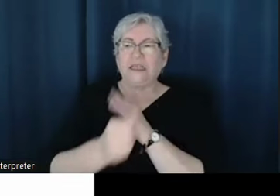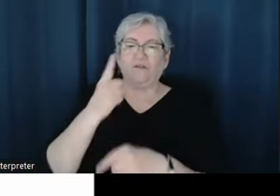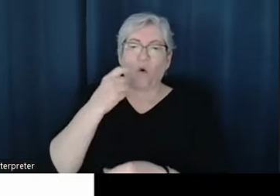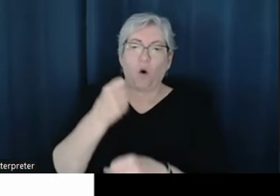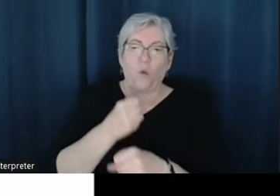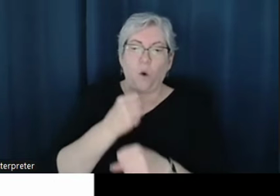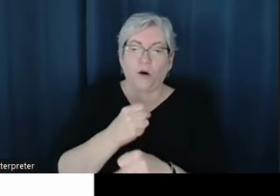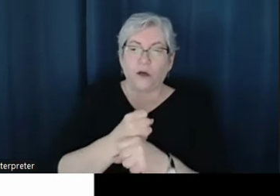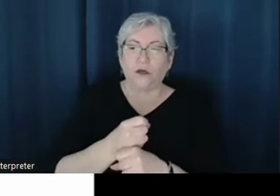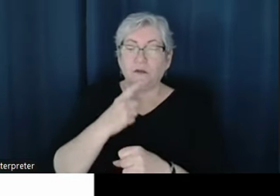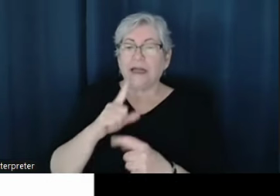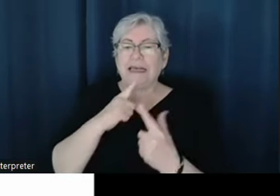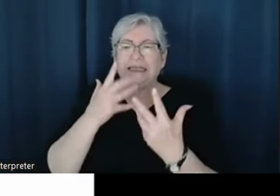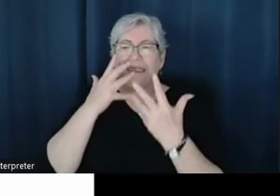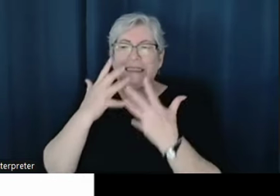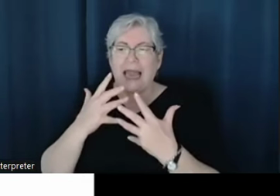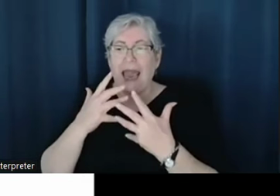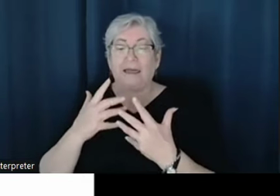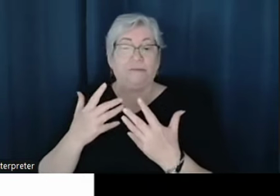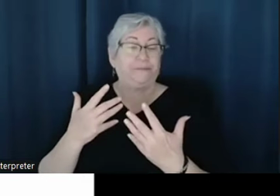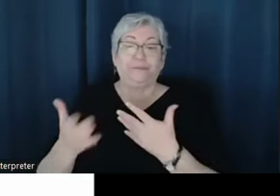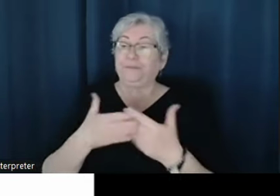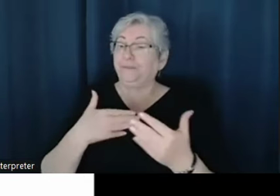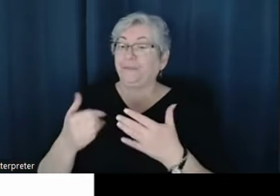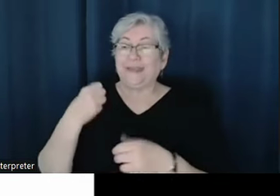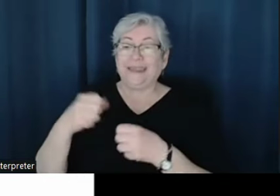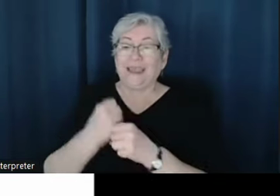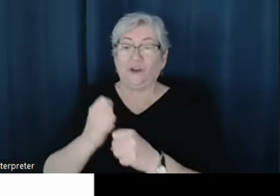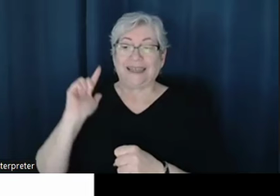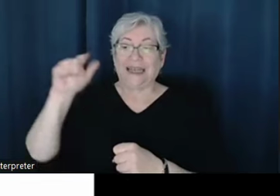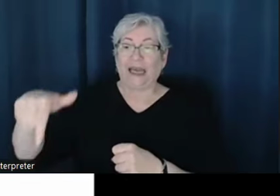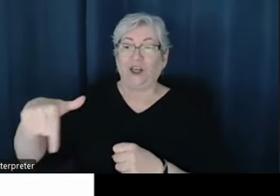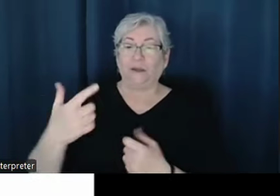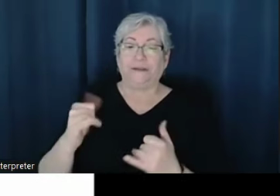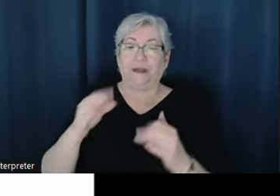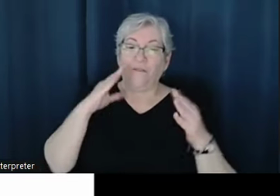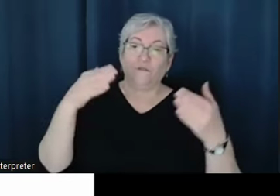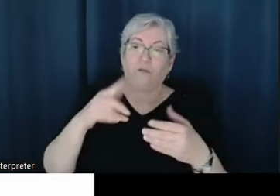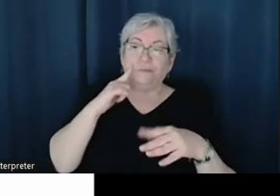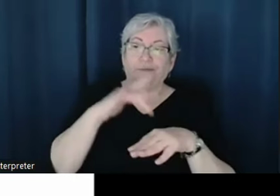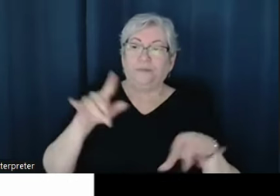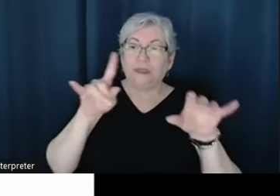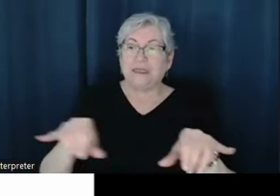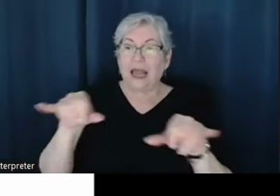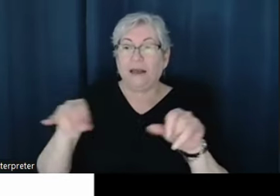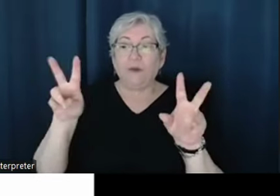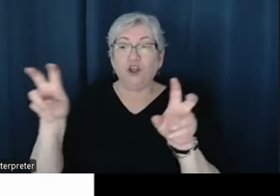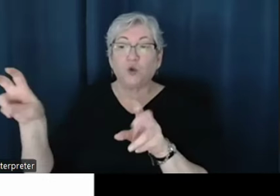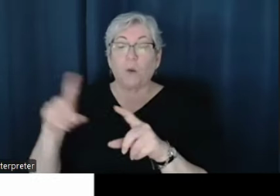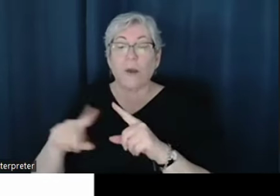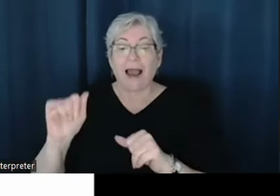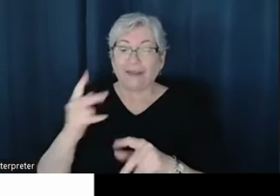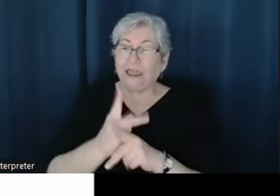it's kind of sad that even after all these years, we're still focusing on the same issues, but we just have to keep